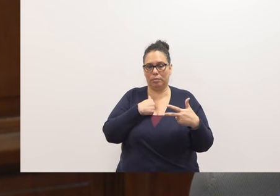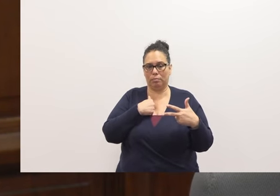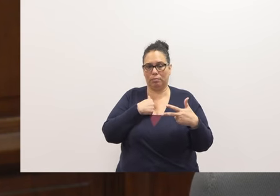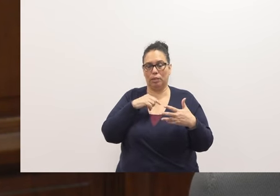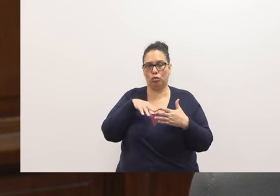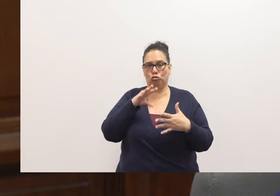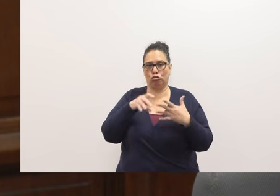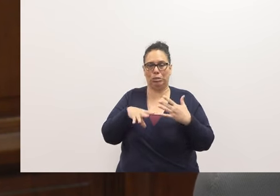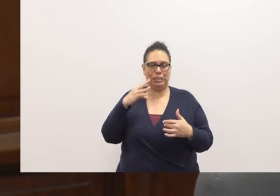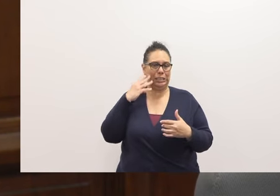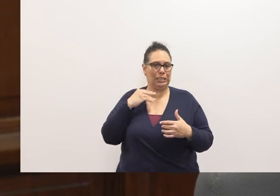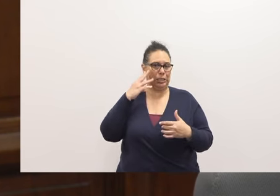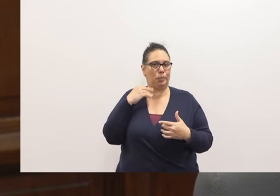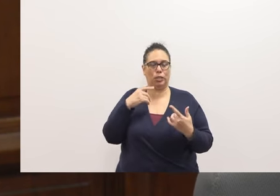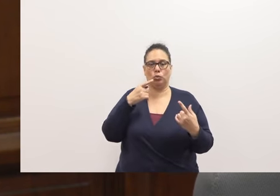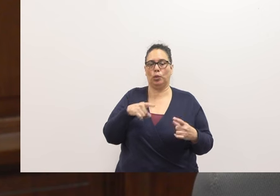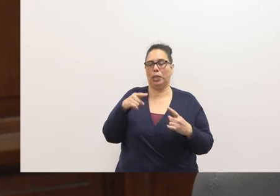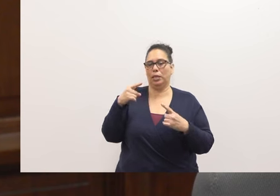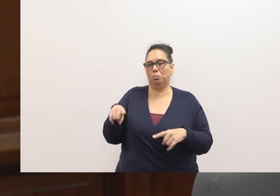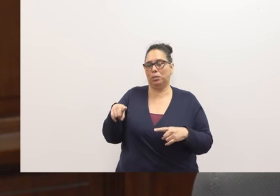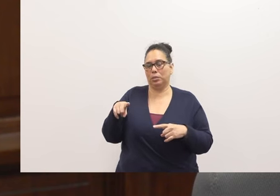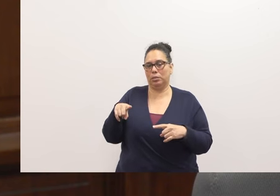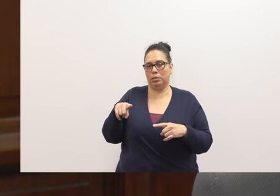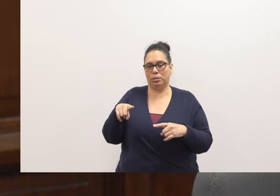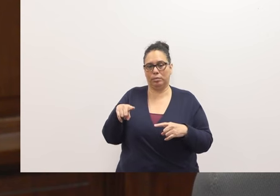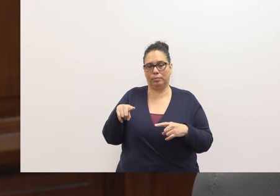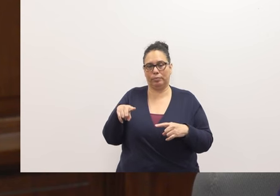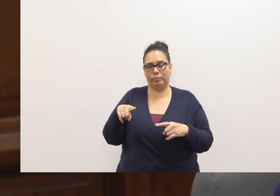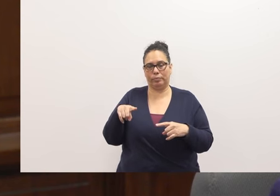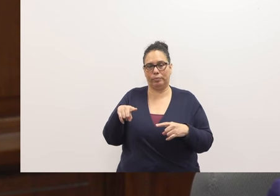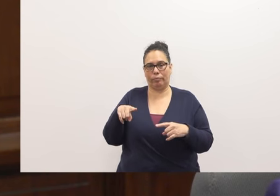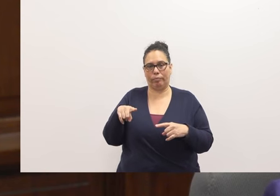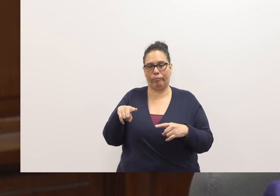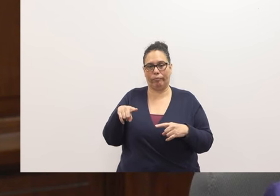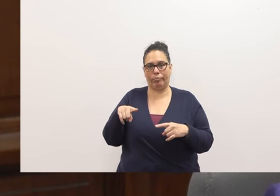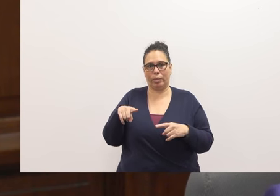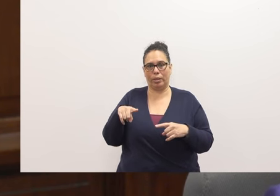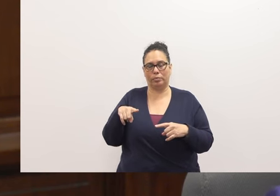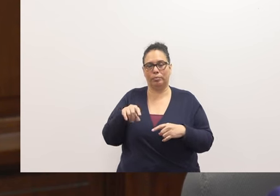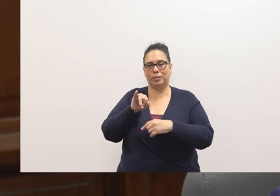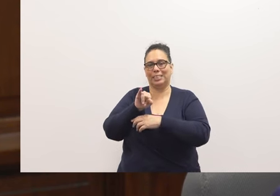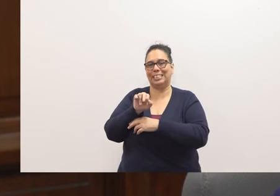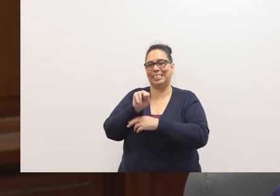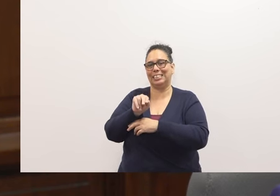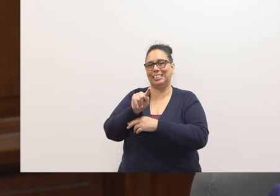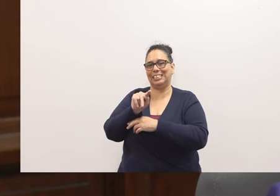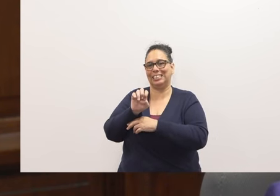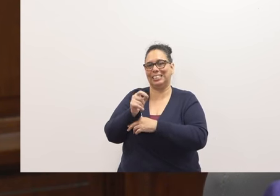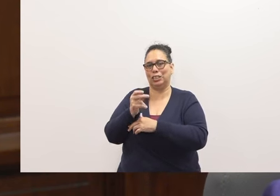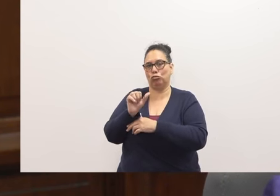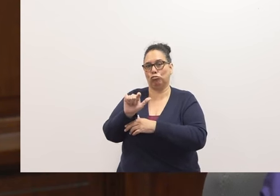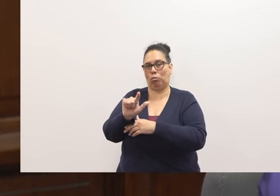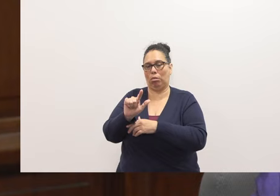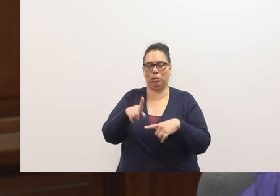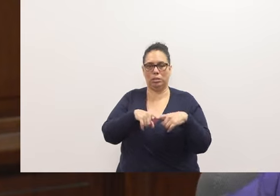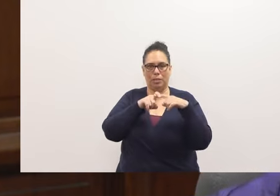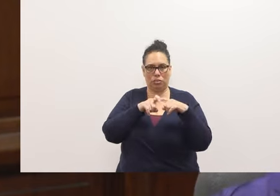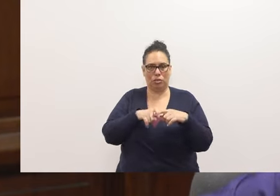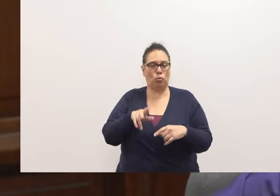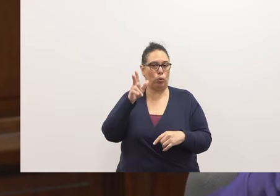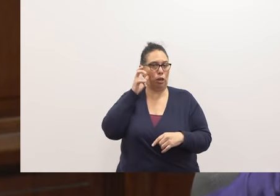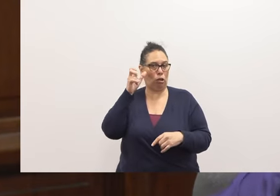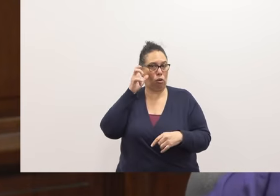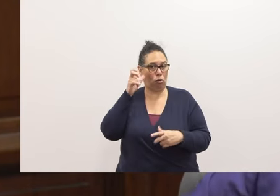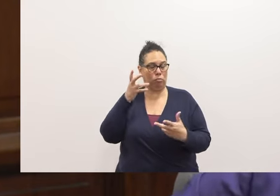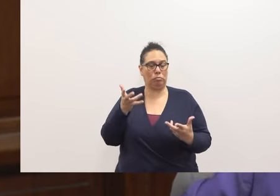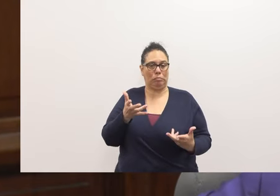student experience, what happens to students with regard to in-school suspensions. So we've heard from students, right, that there are